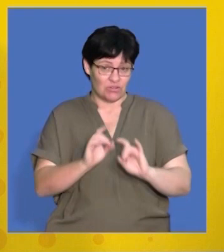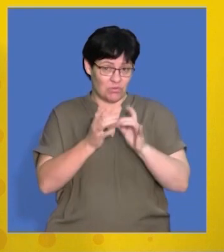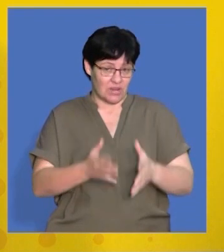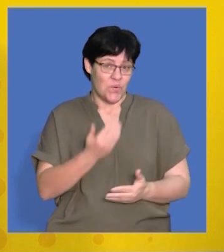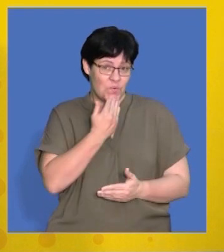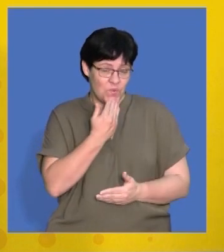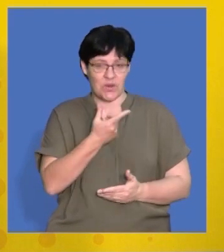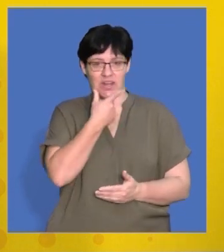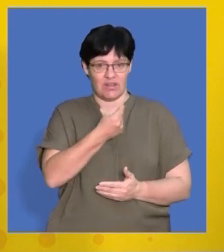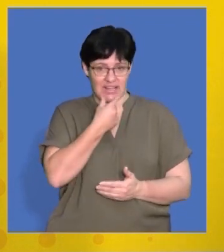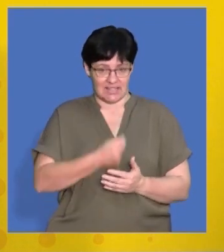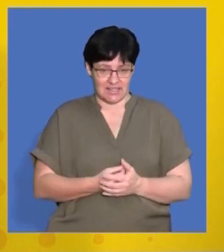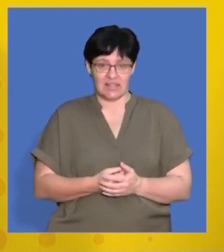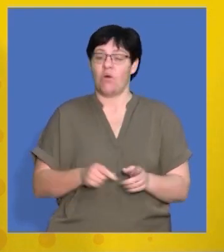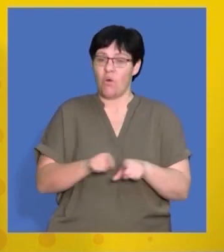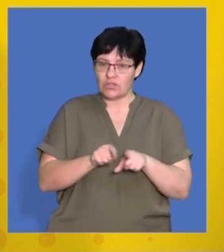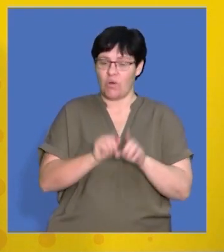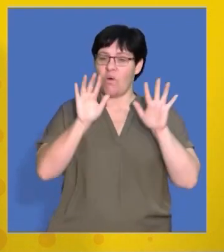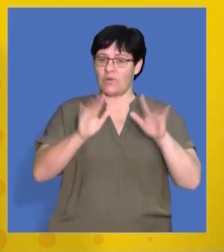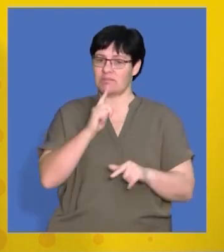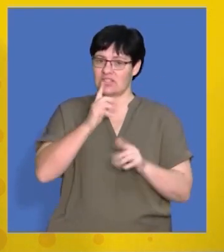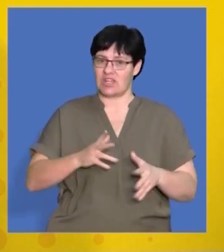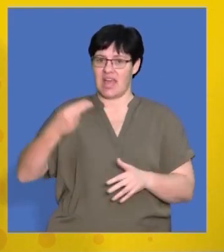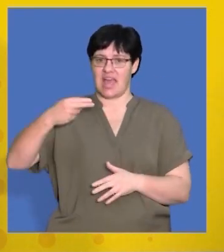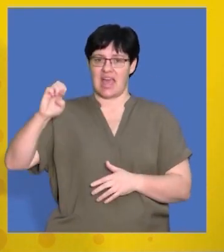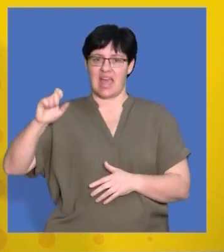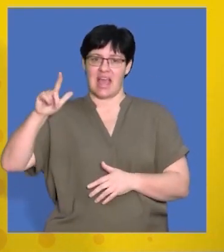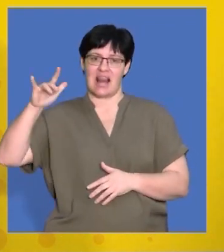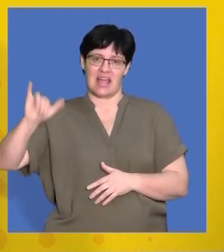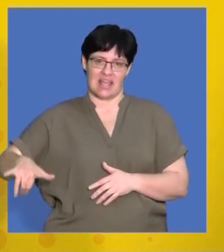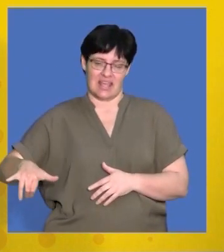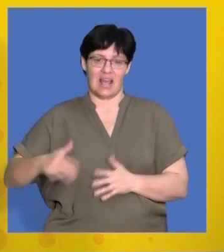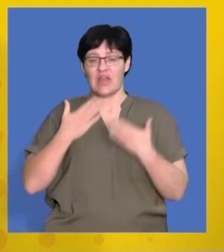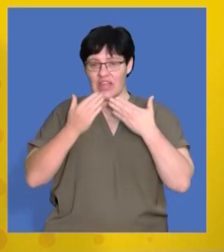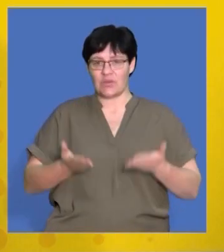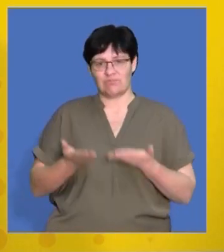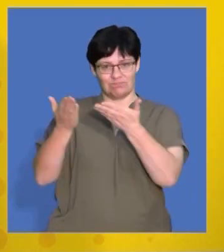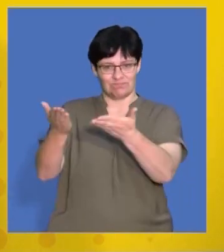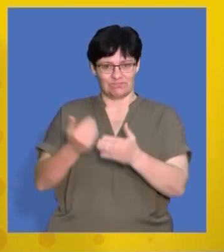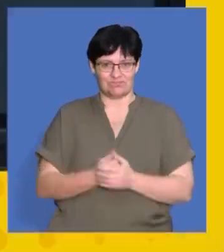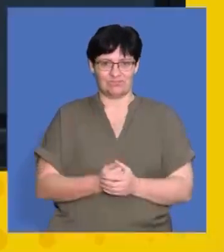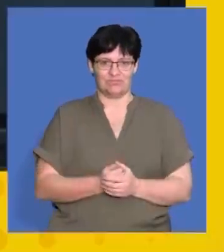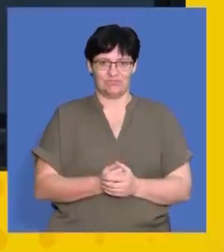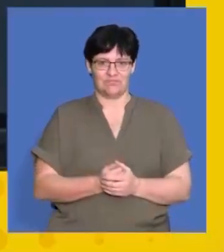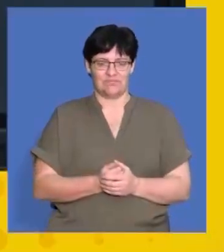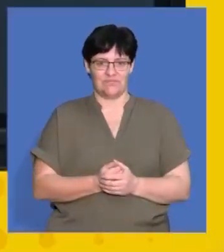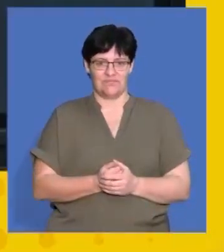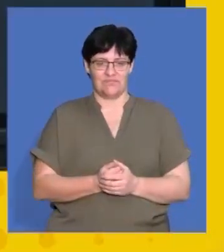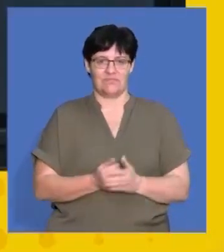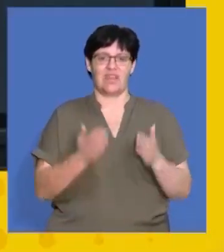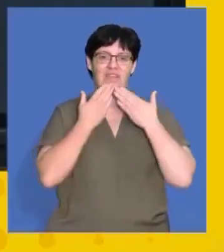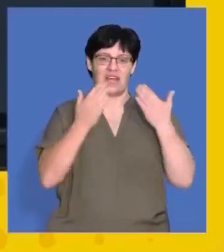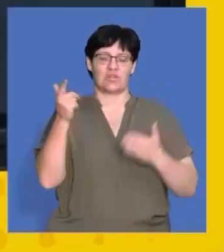with us. It's Nicolene, as well as our awesome teacher, Haley. Thank you so much, guys, and over to you.